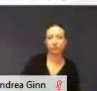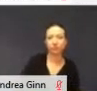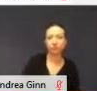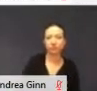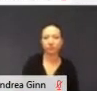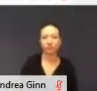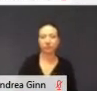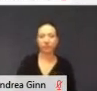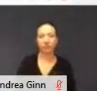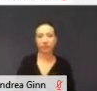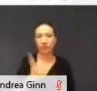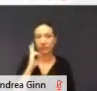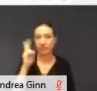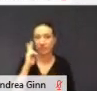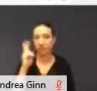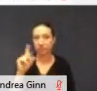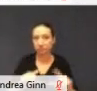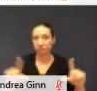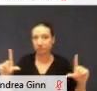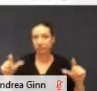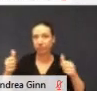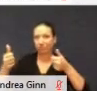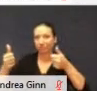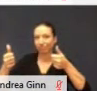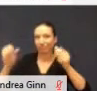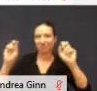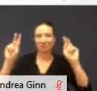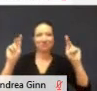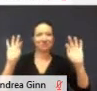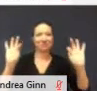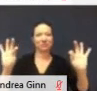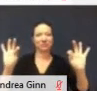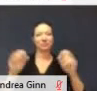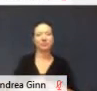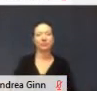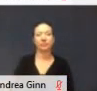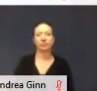Can you see my screen? Yes. Okay, perfect.